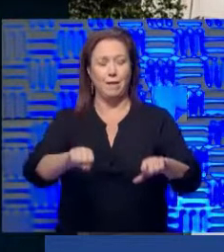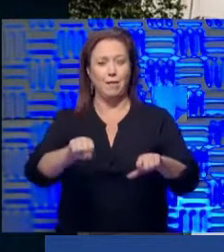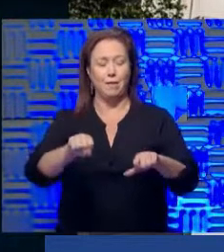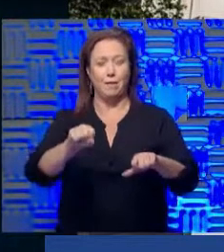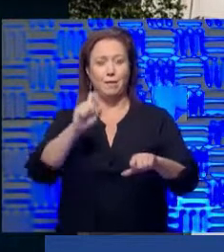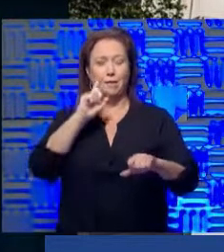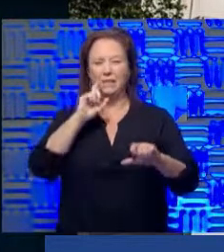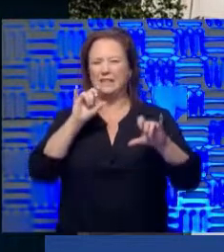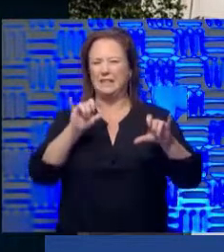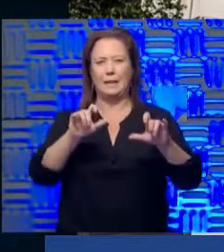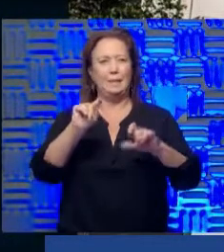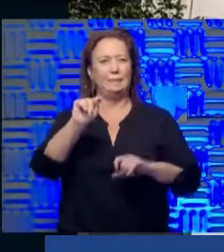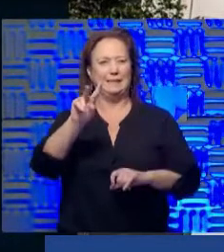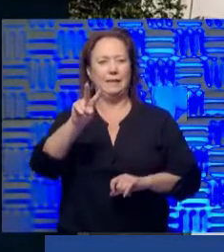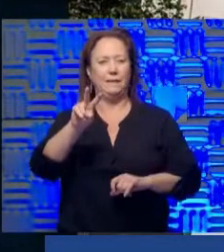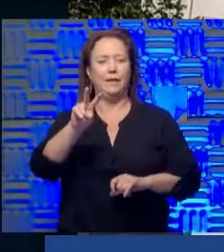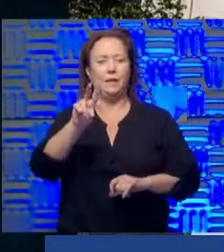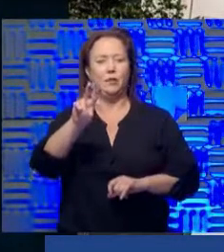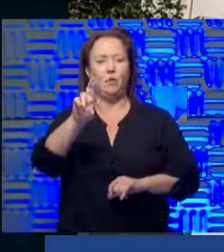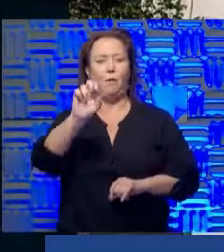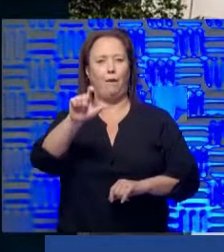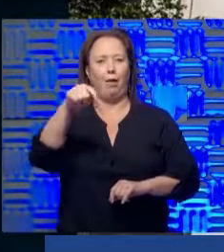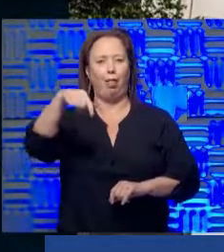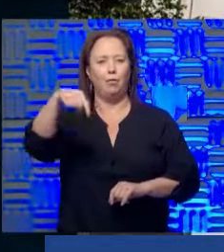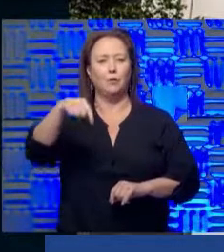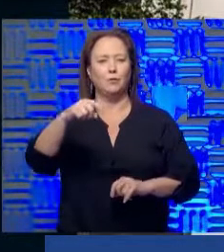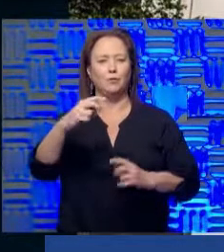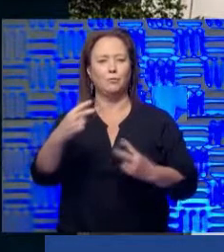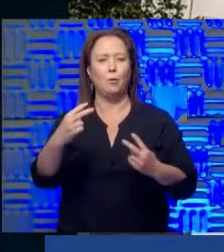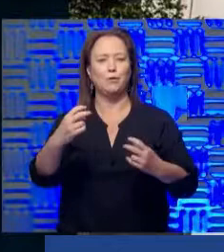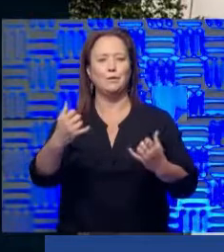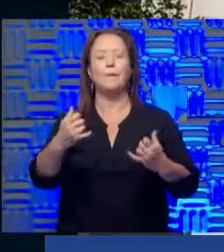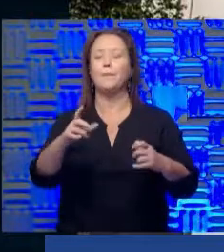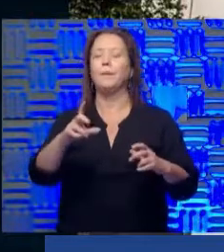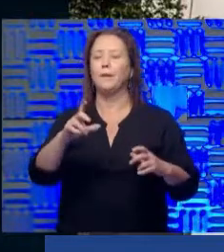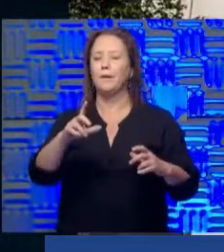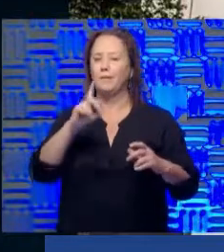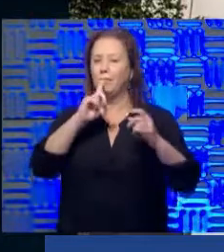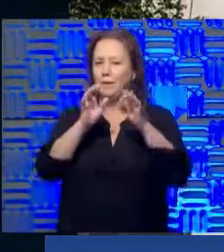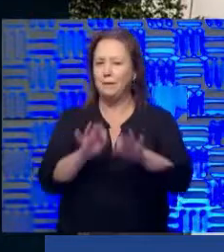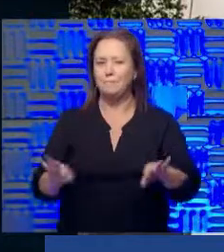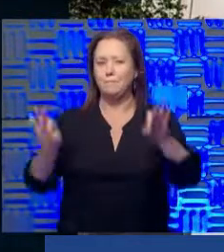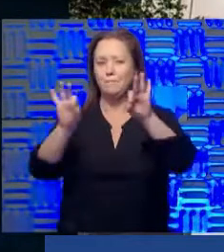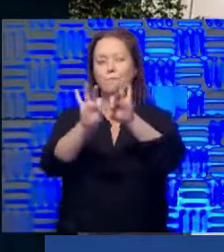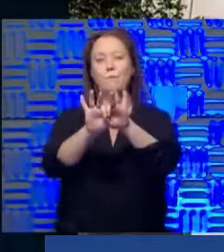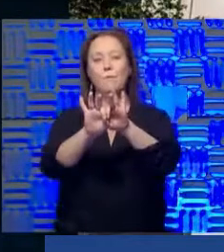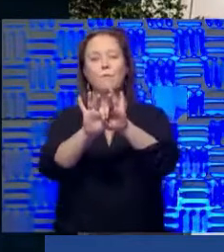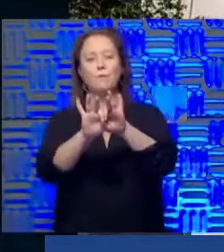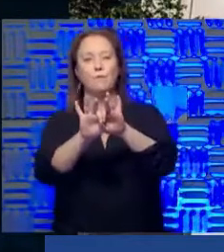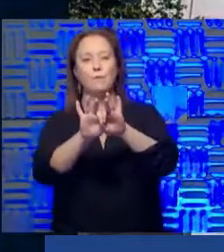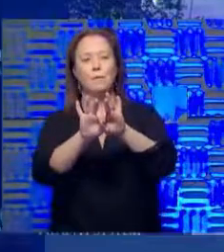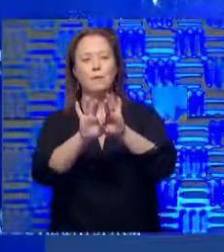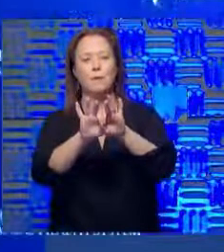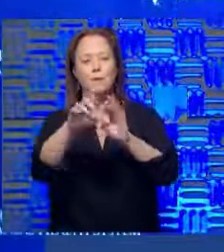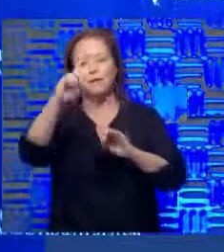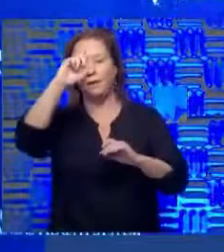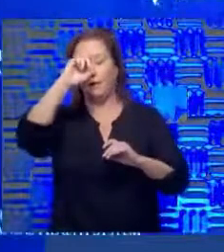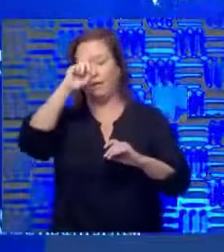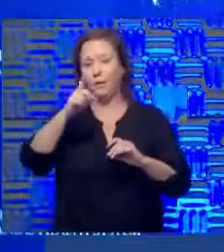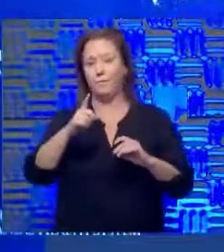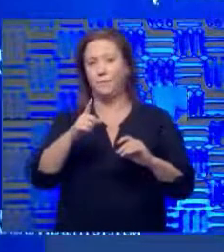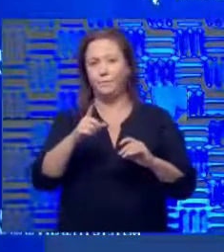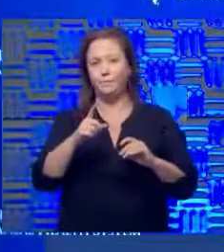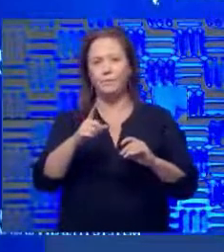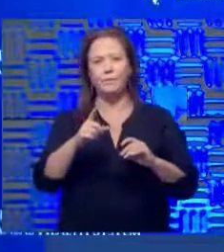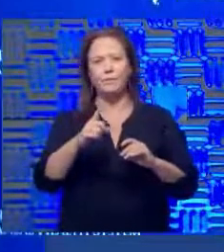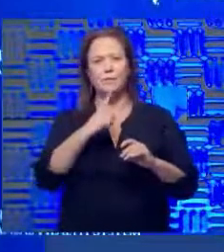from the same TVU address as this is. So I think that'll be an important event. And I think we